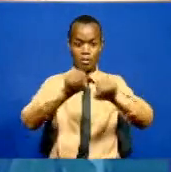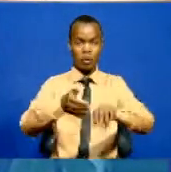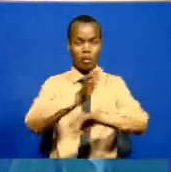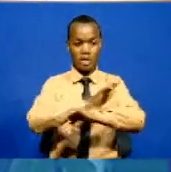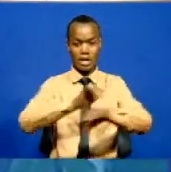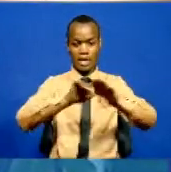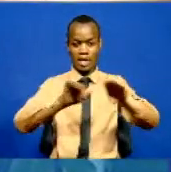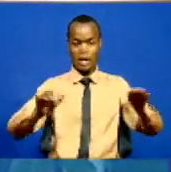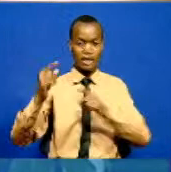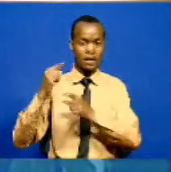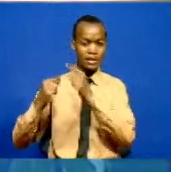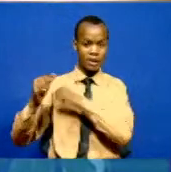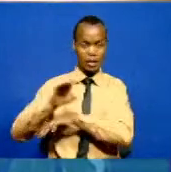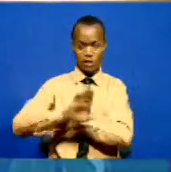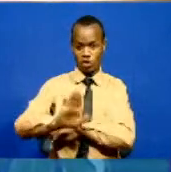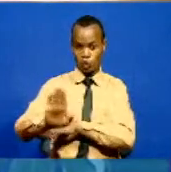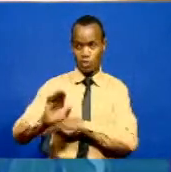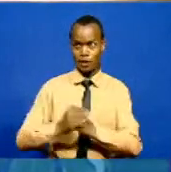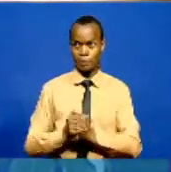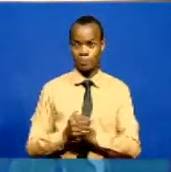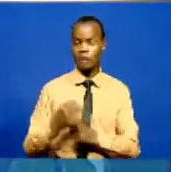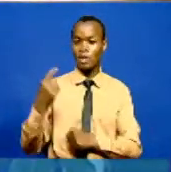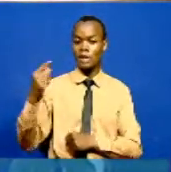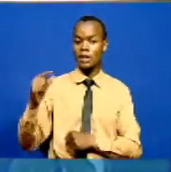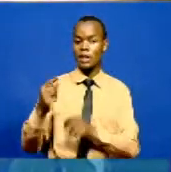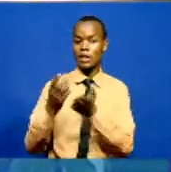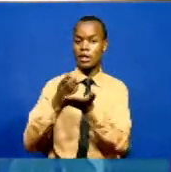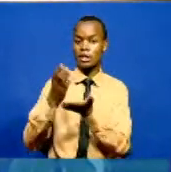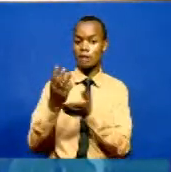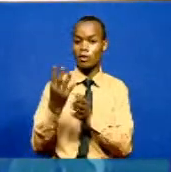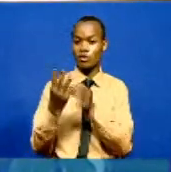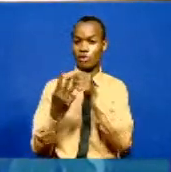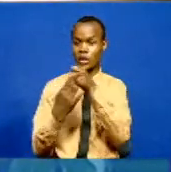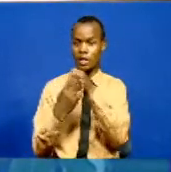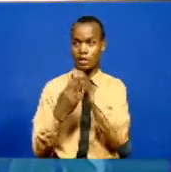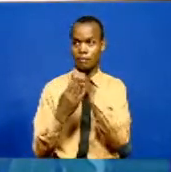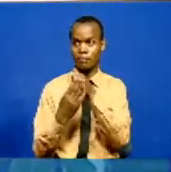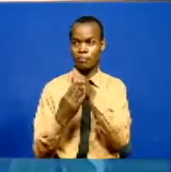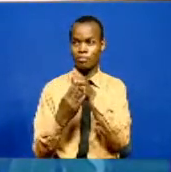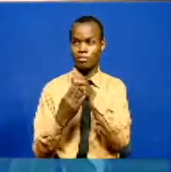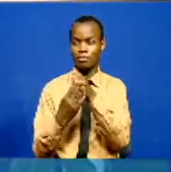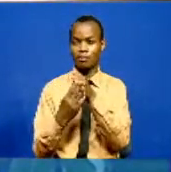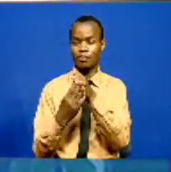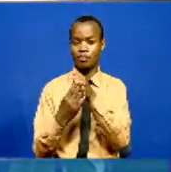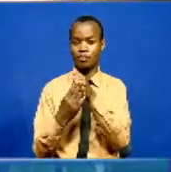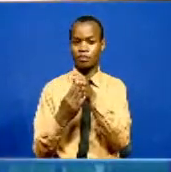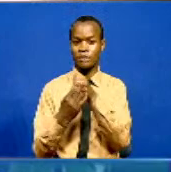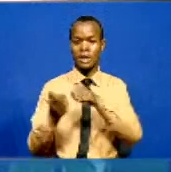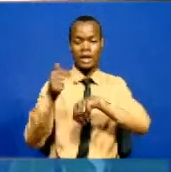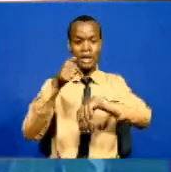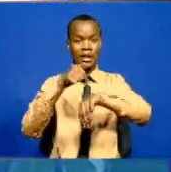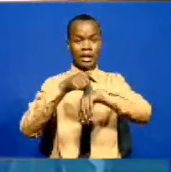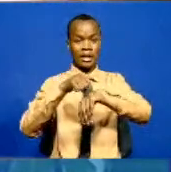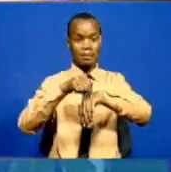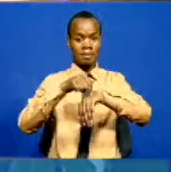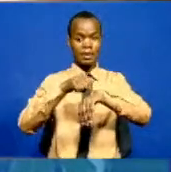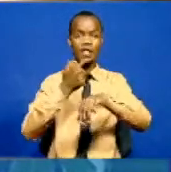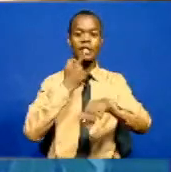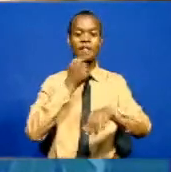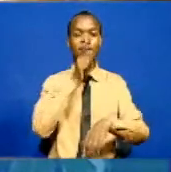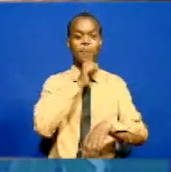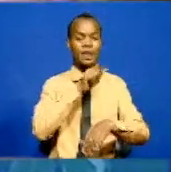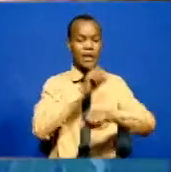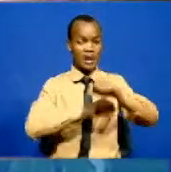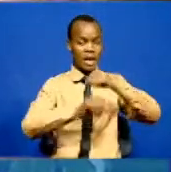fathers. In Genesis chapter 49, when he said that, what did he do